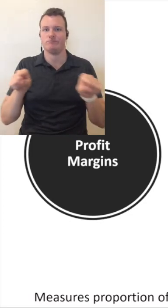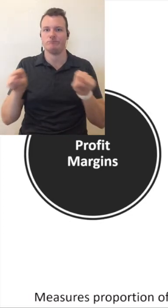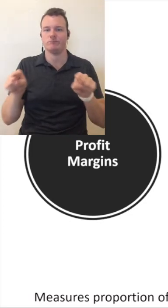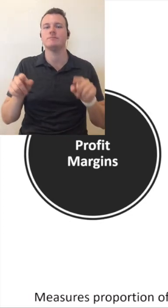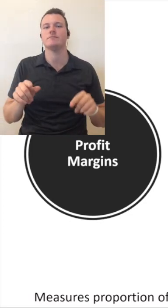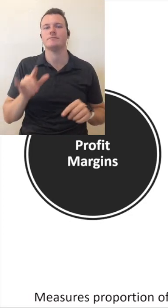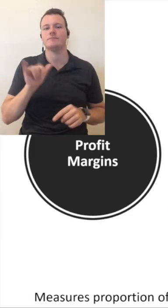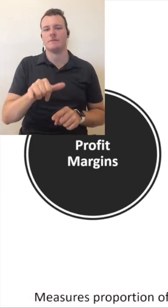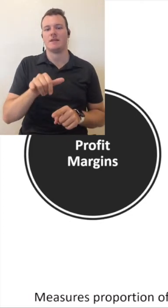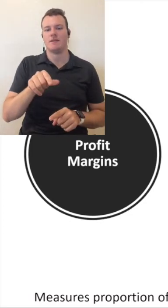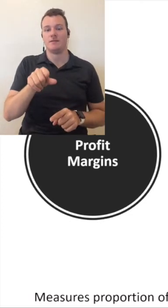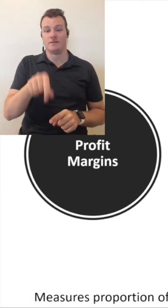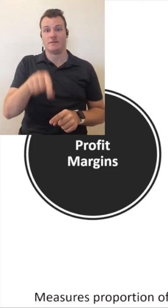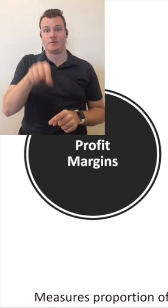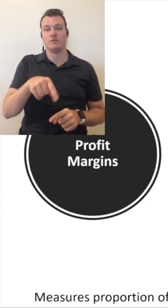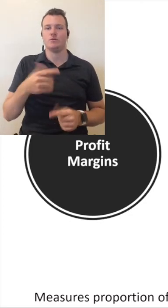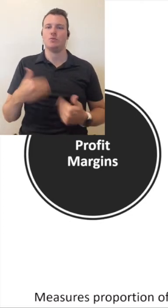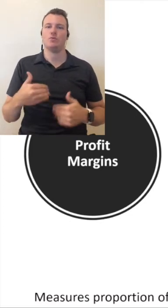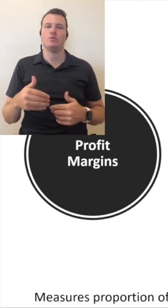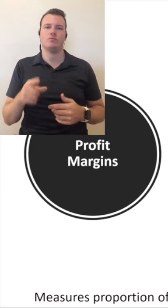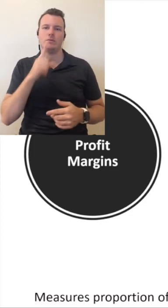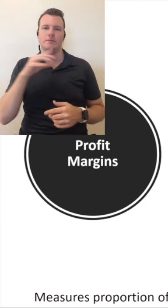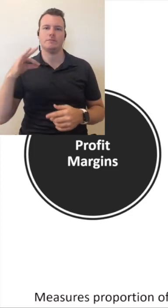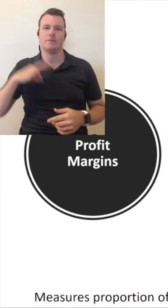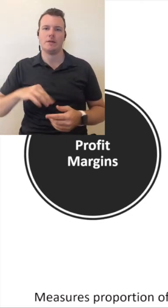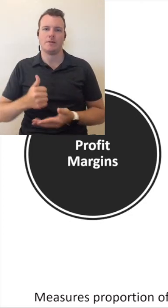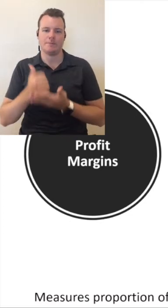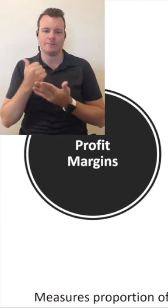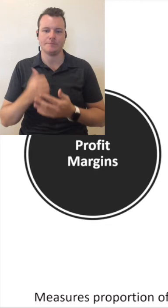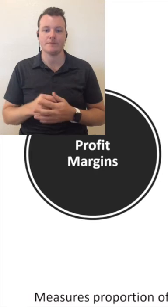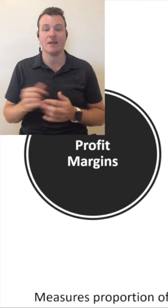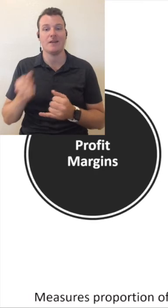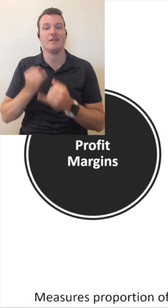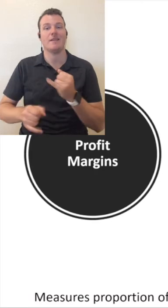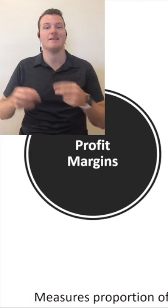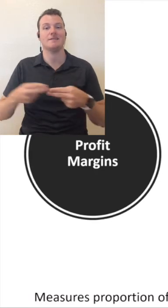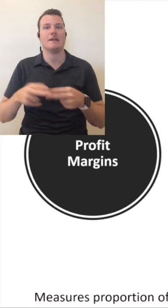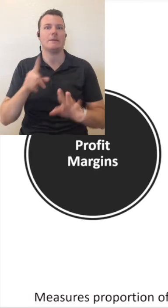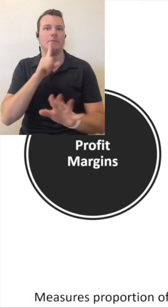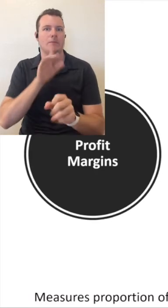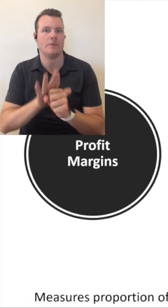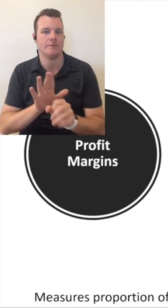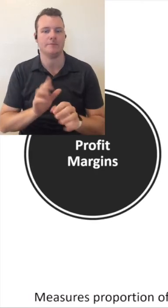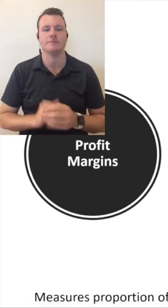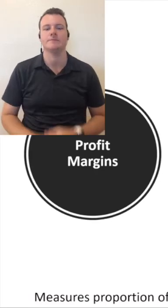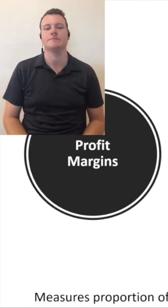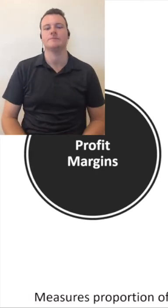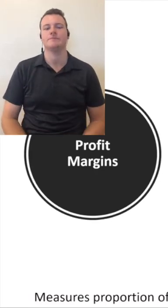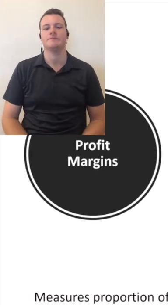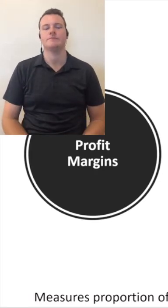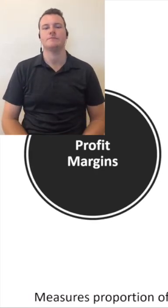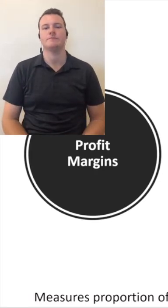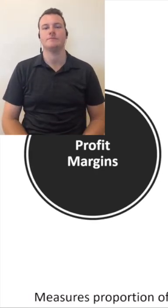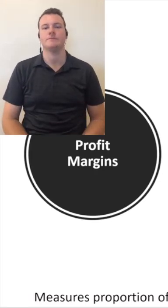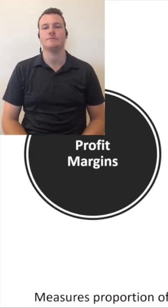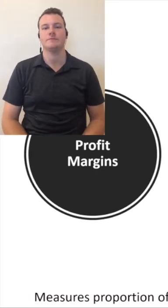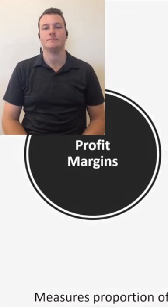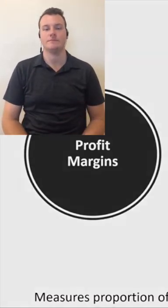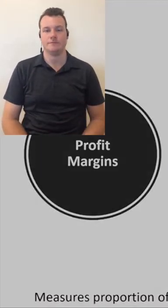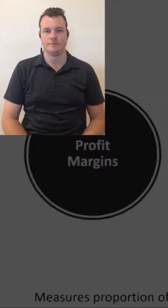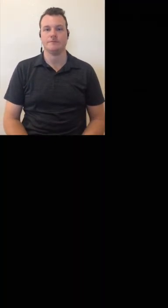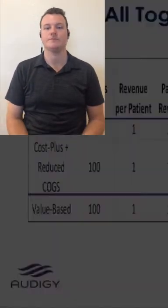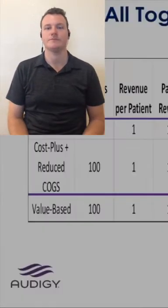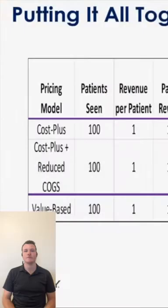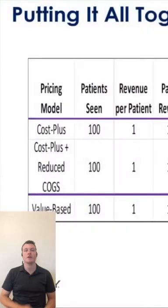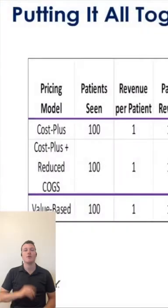practices across each other by looking at percentages. And so that's when these come in really, really handy. Last